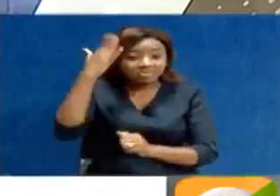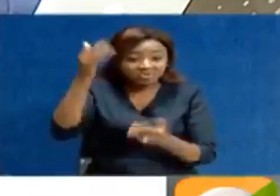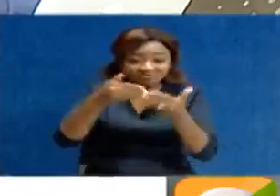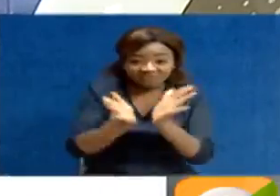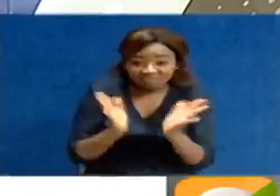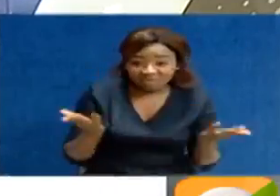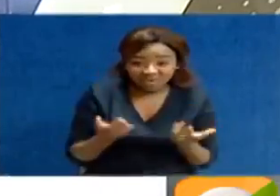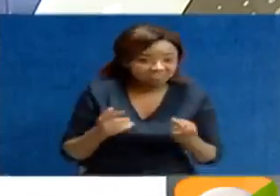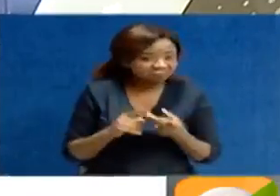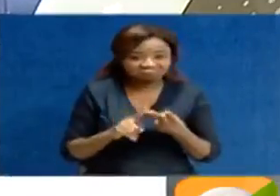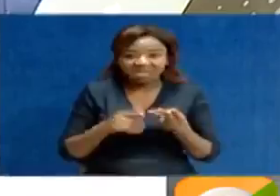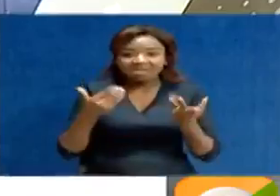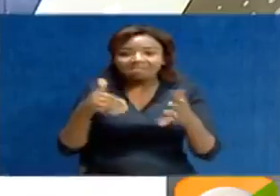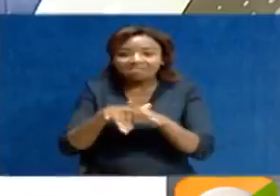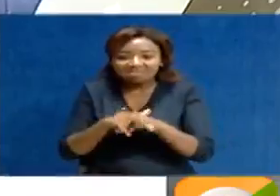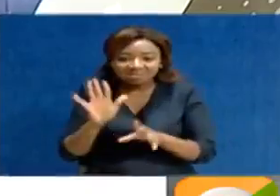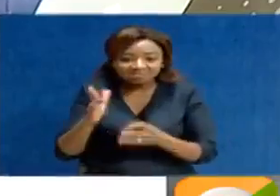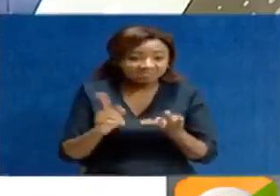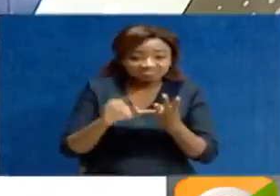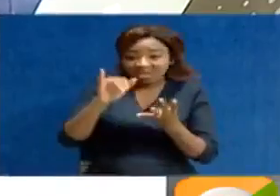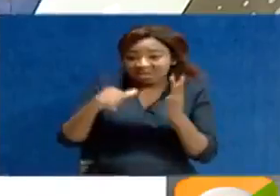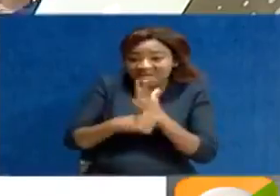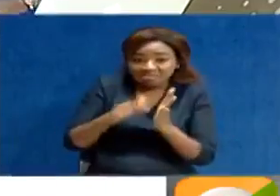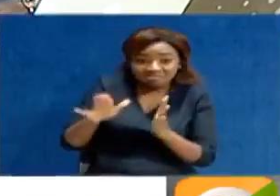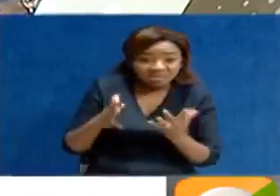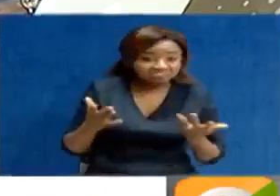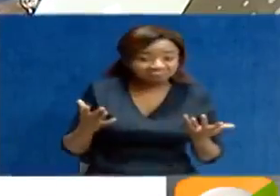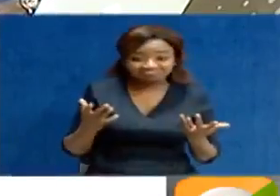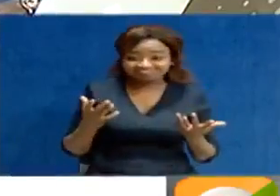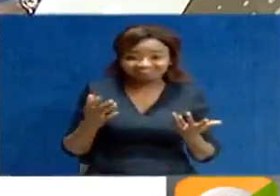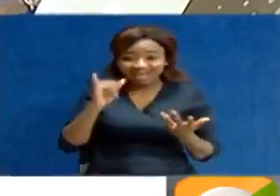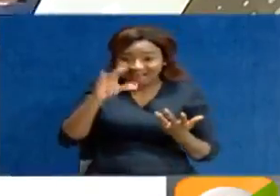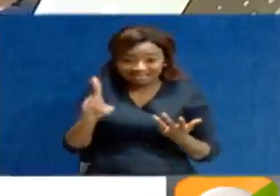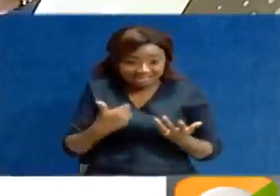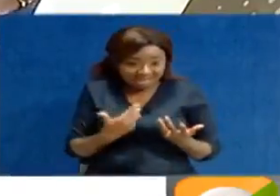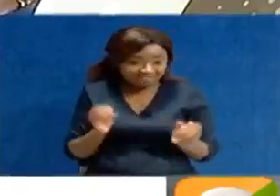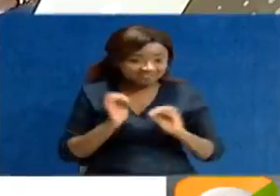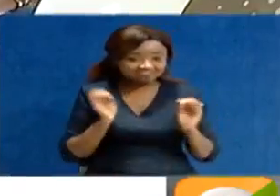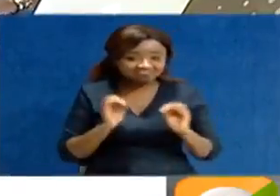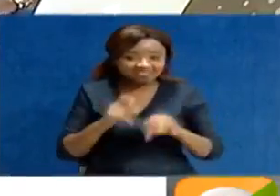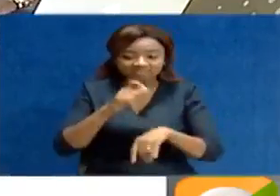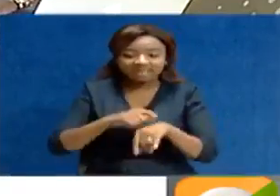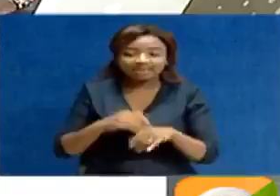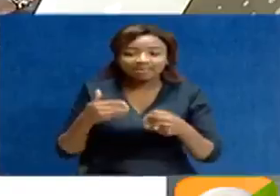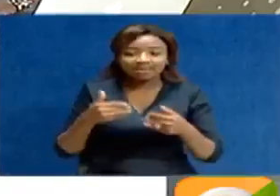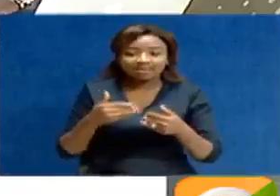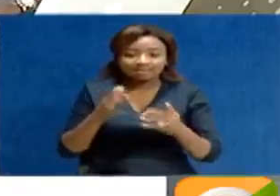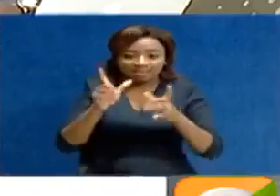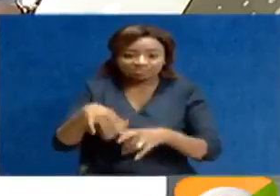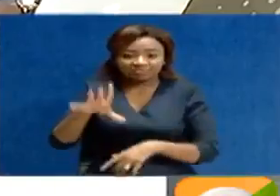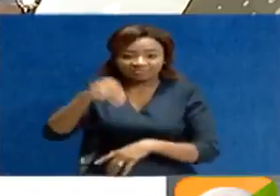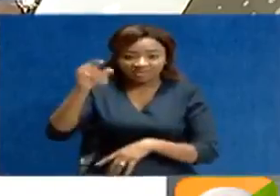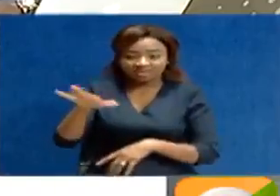of where she comes from, who her family members are, and had no identification on her when a Good Samaritan found her wandering in